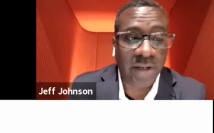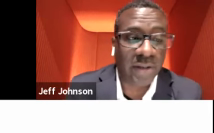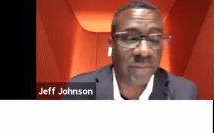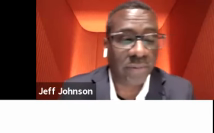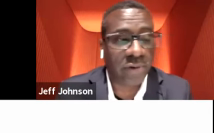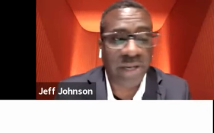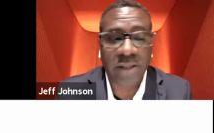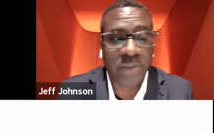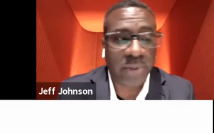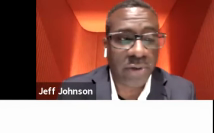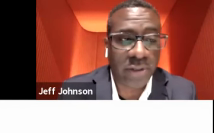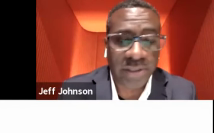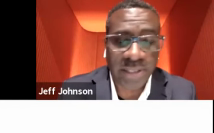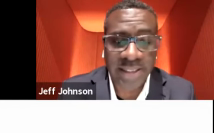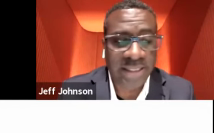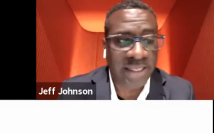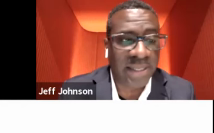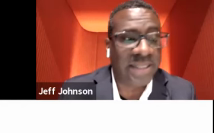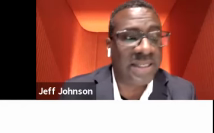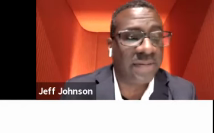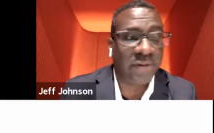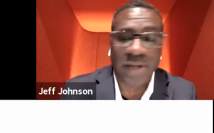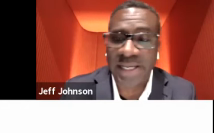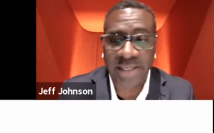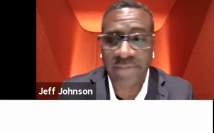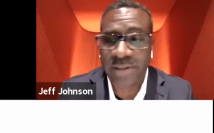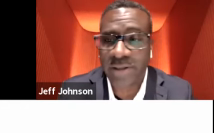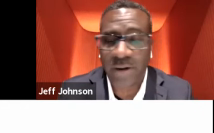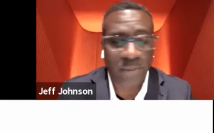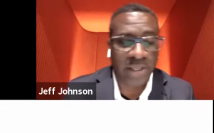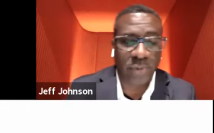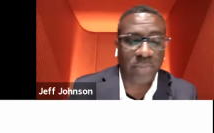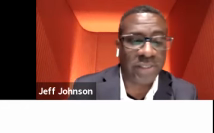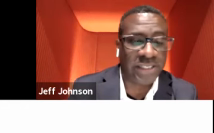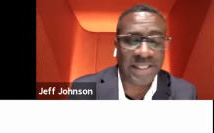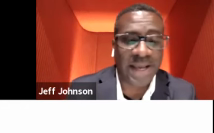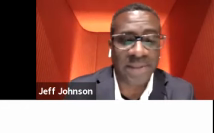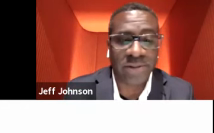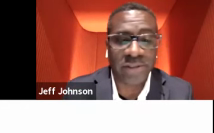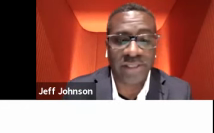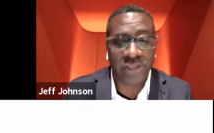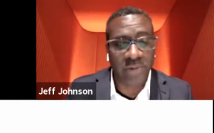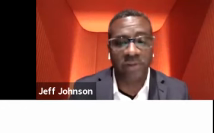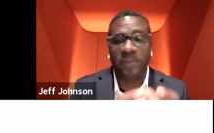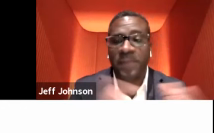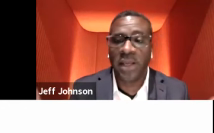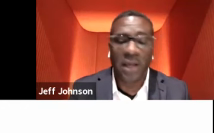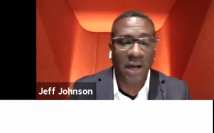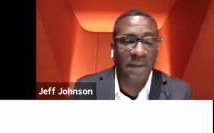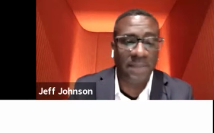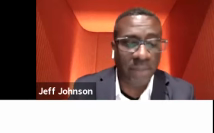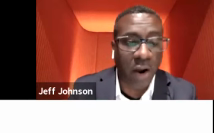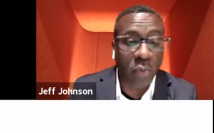with great entrepreneurs and the team in Denver and at Denver Startup Week. We appreciate the opportunity to share with you